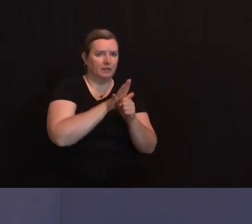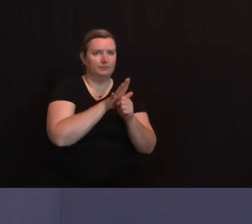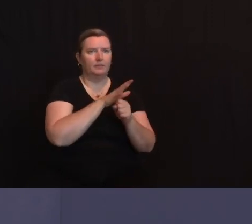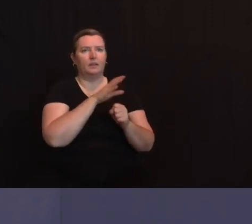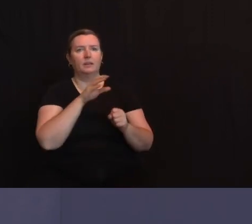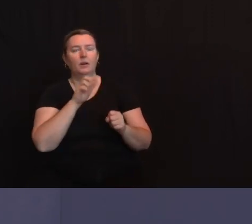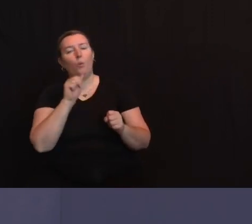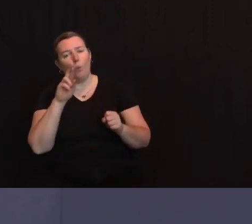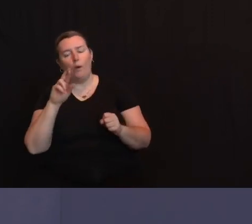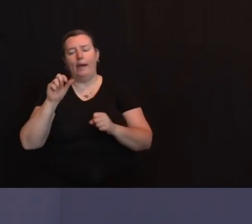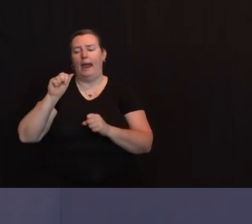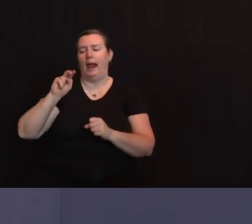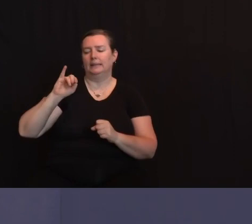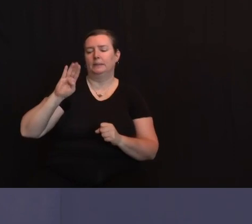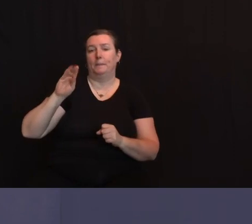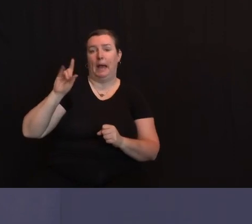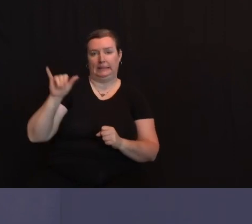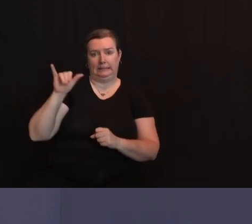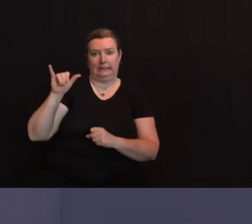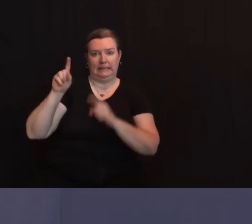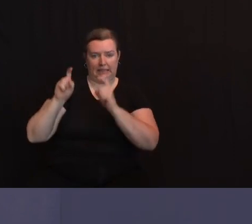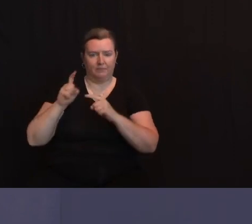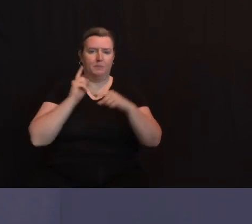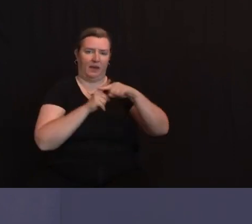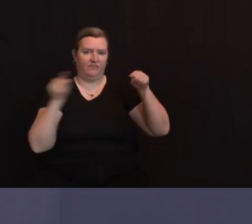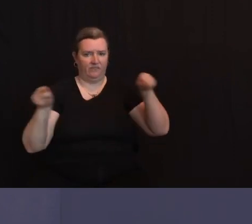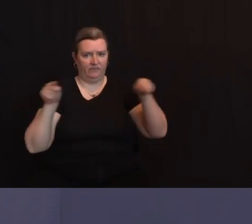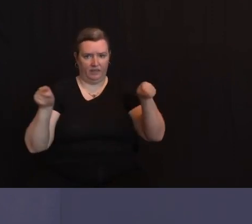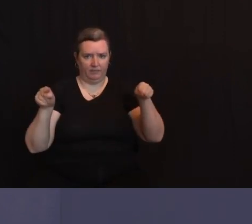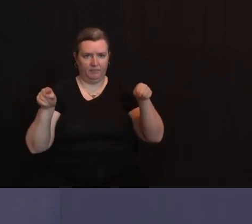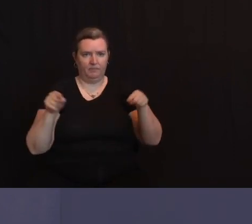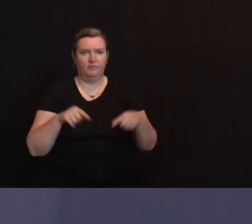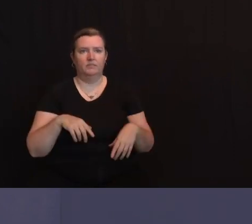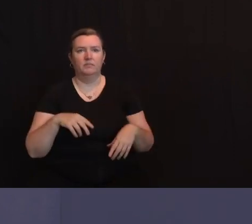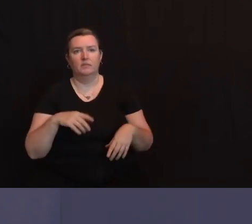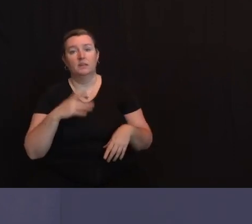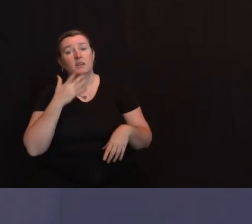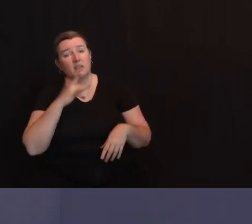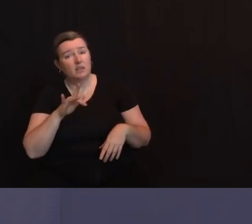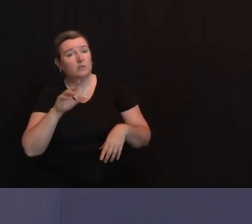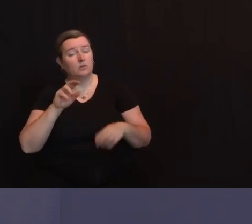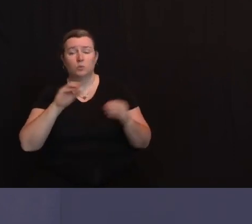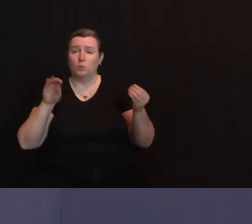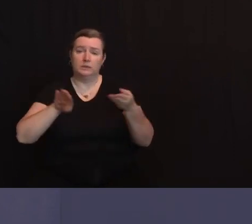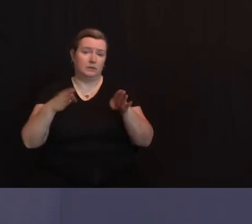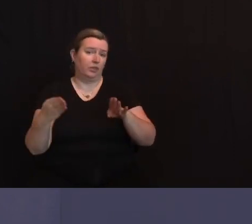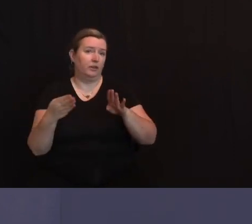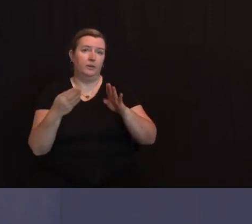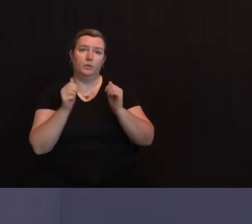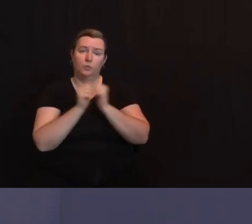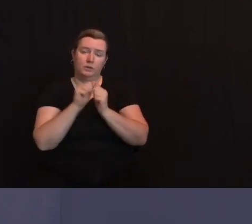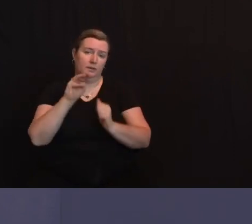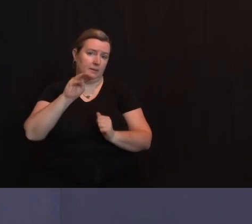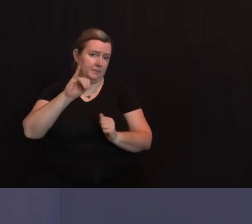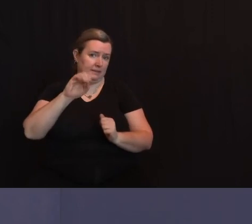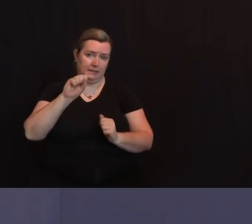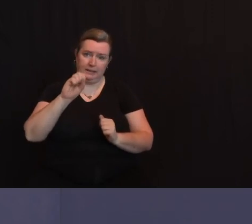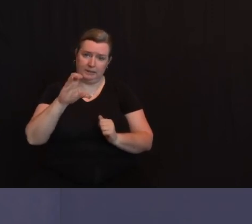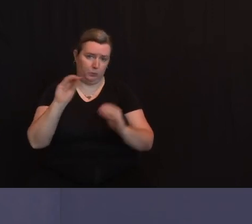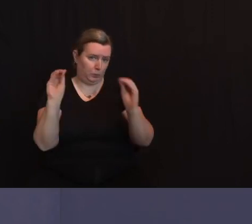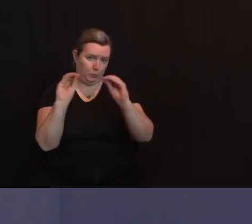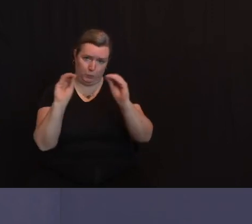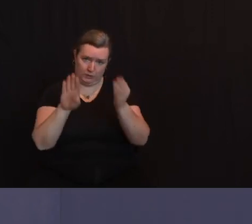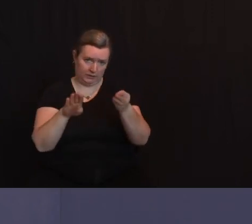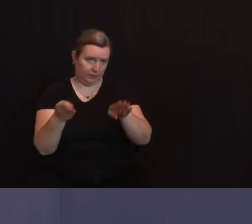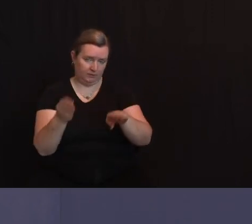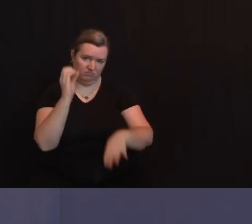that were positive. Fortunately, in New Jersey, there have been no deaths associated with multi-system